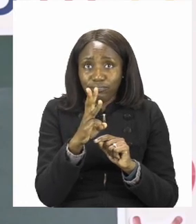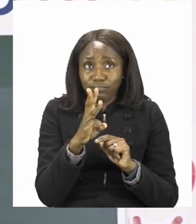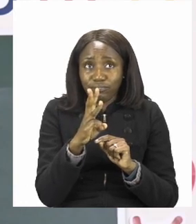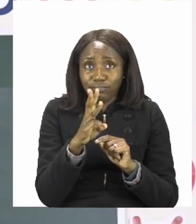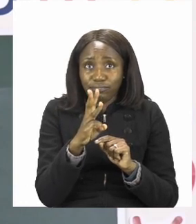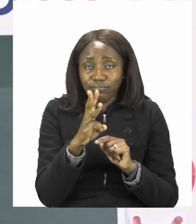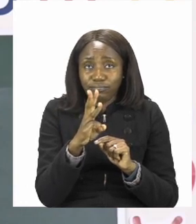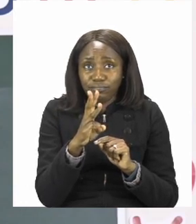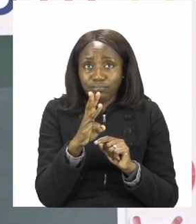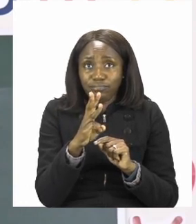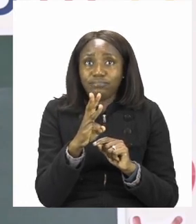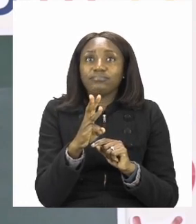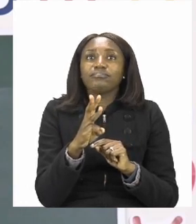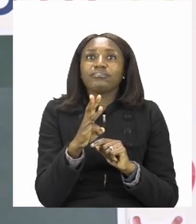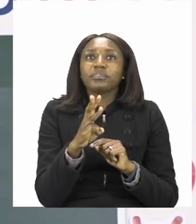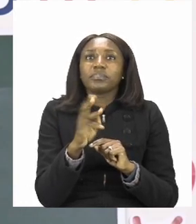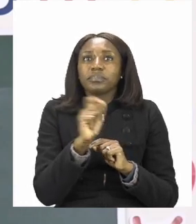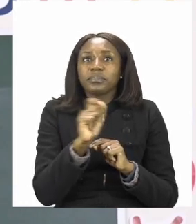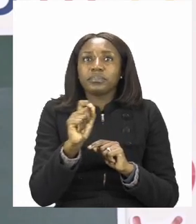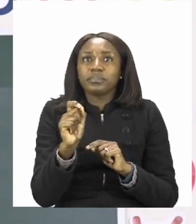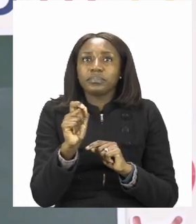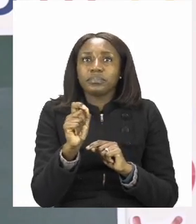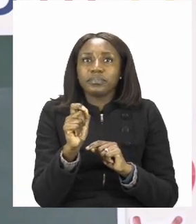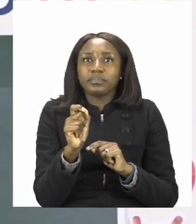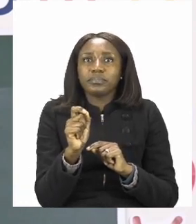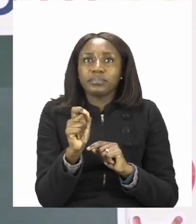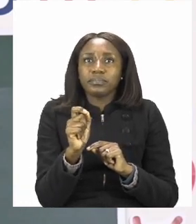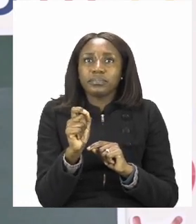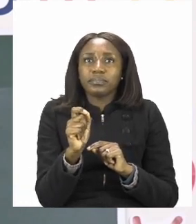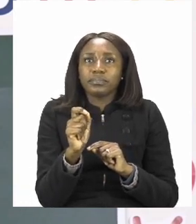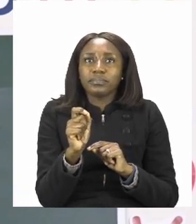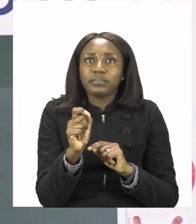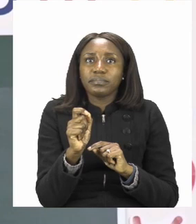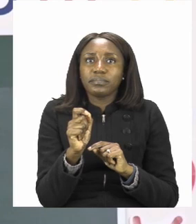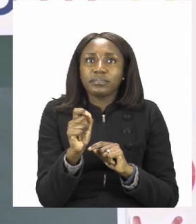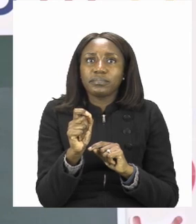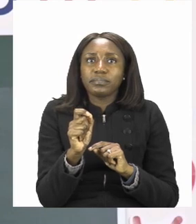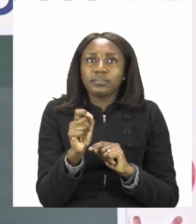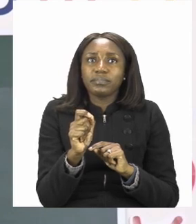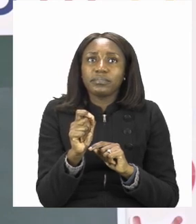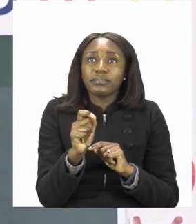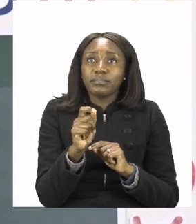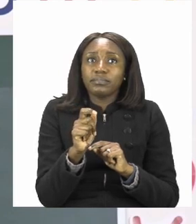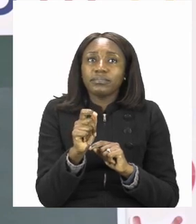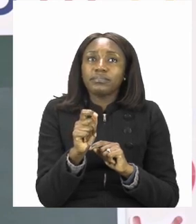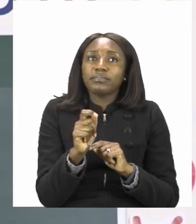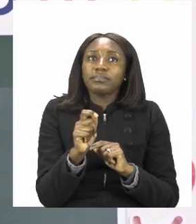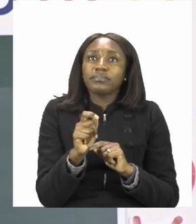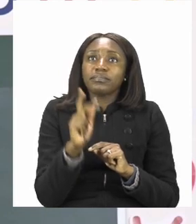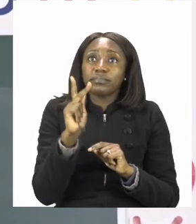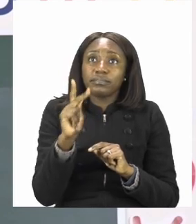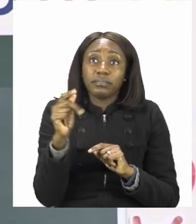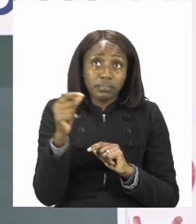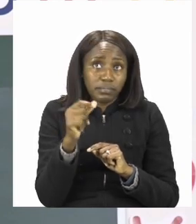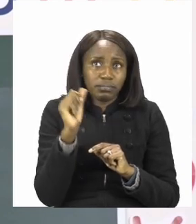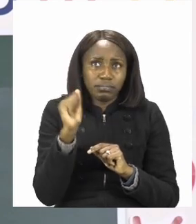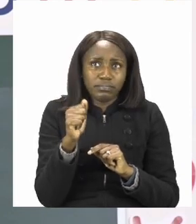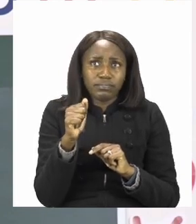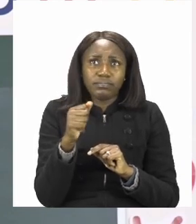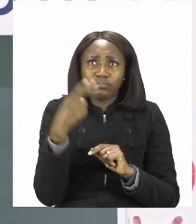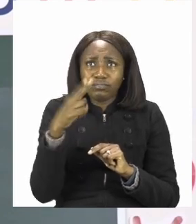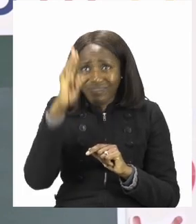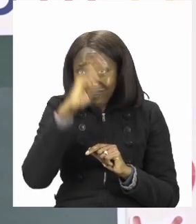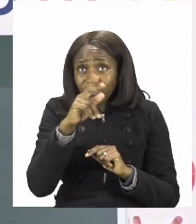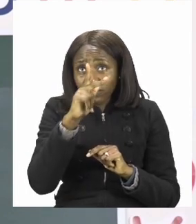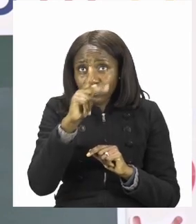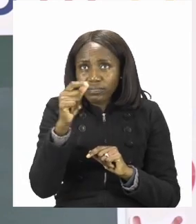given. And we say 6. But if you take the number alone, it's not